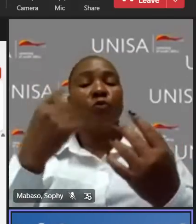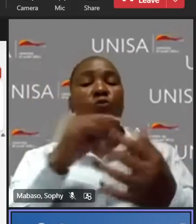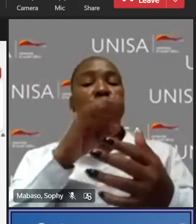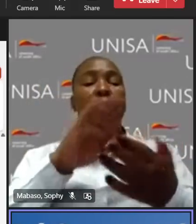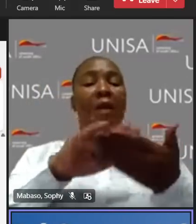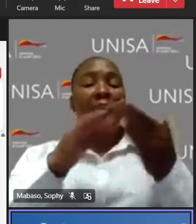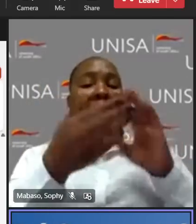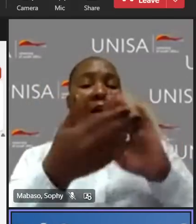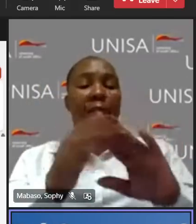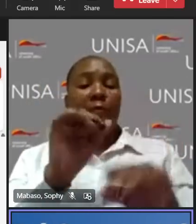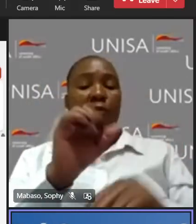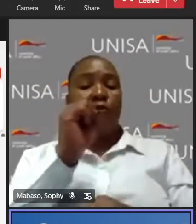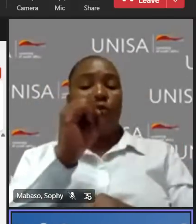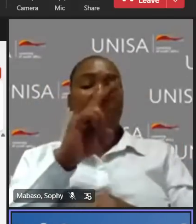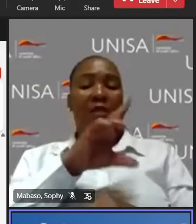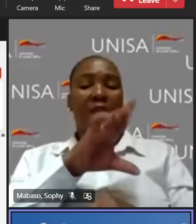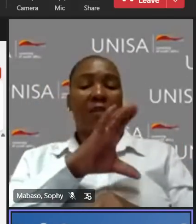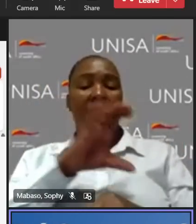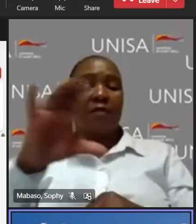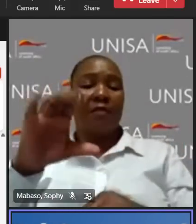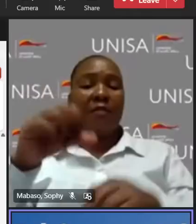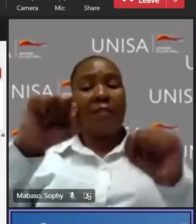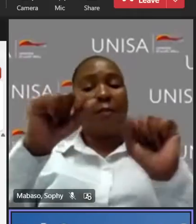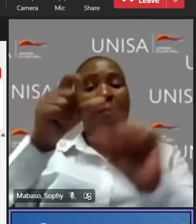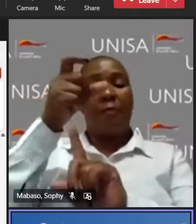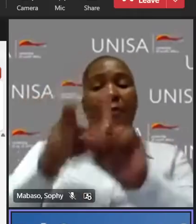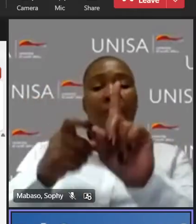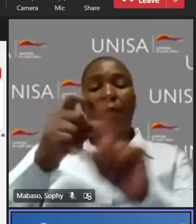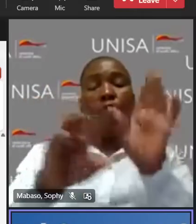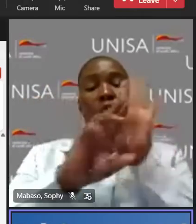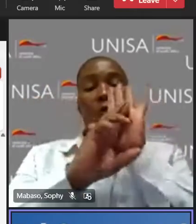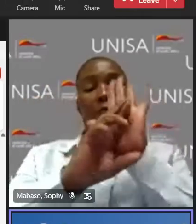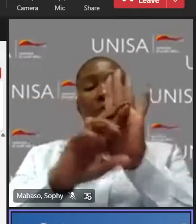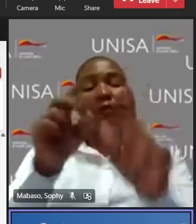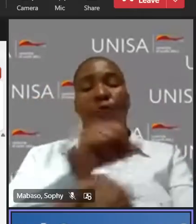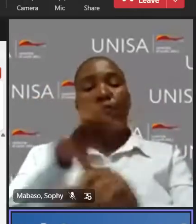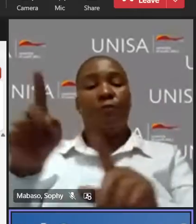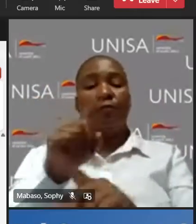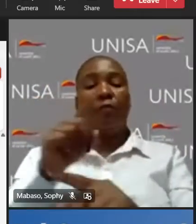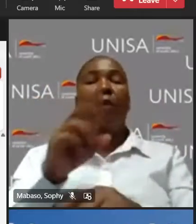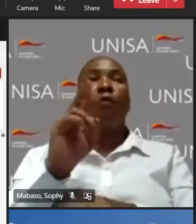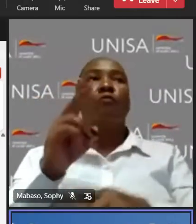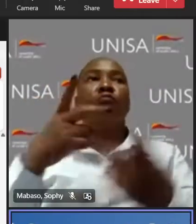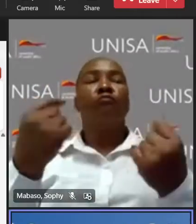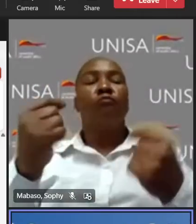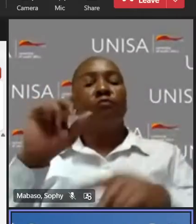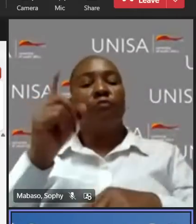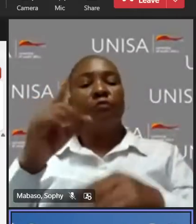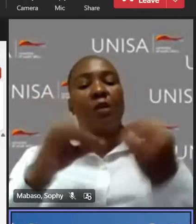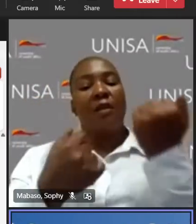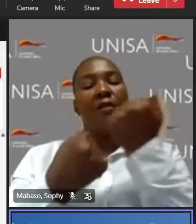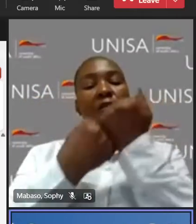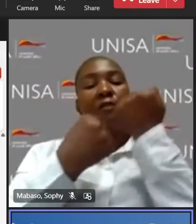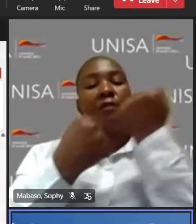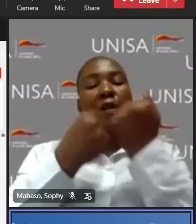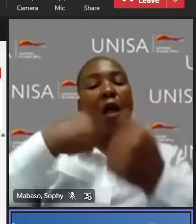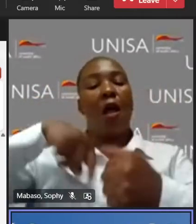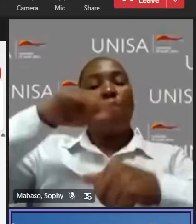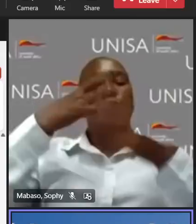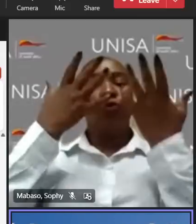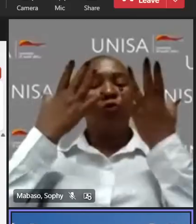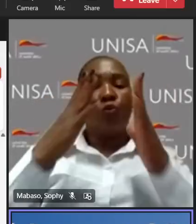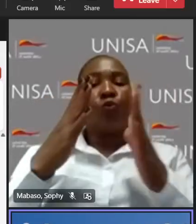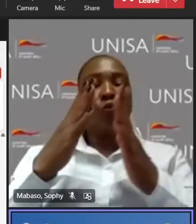as your SRC, who will represent you. We also support our student